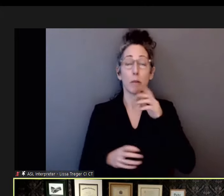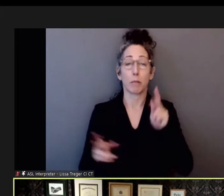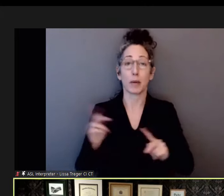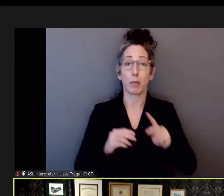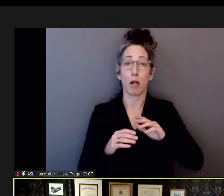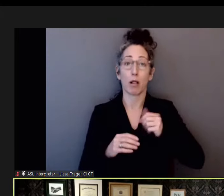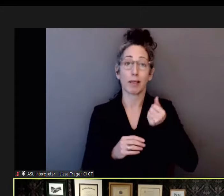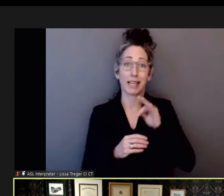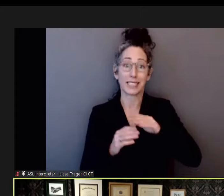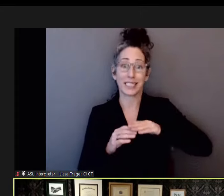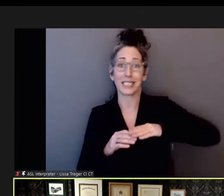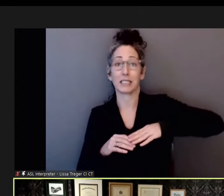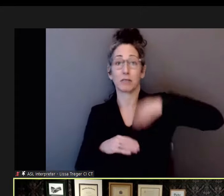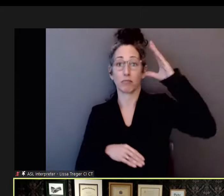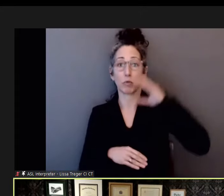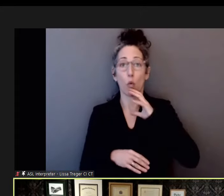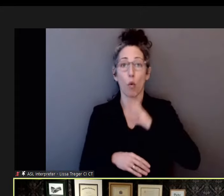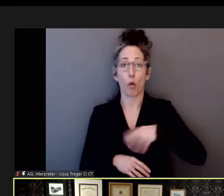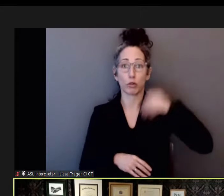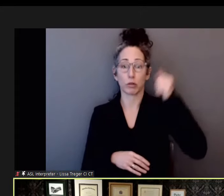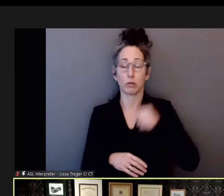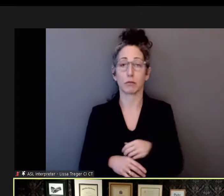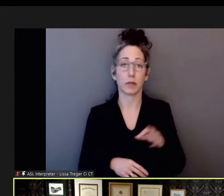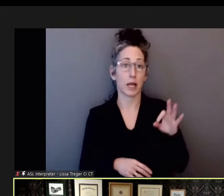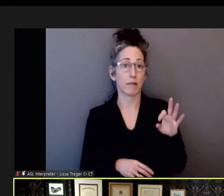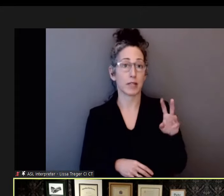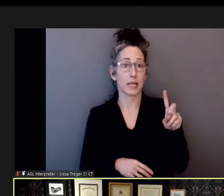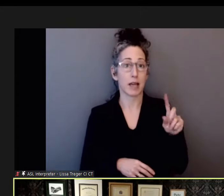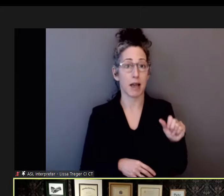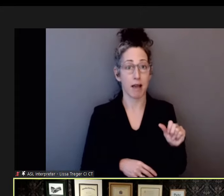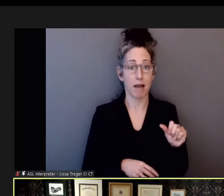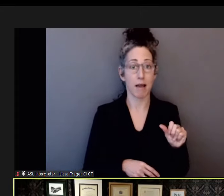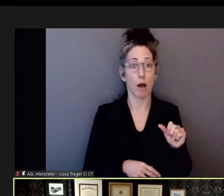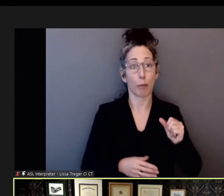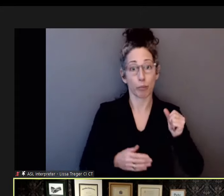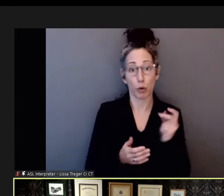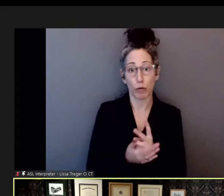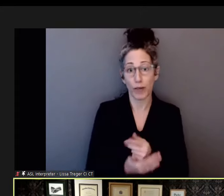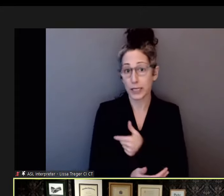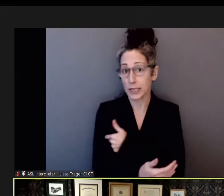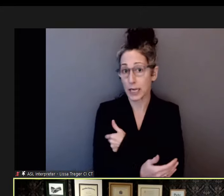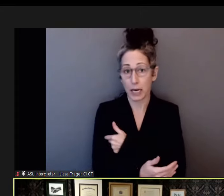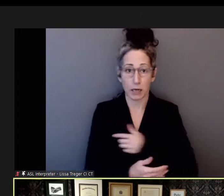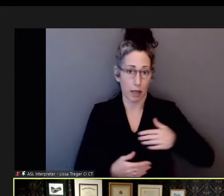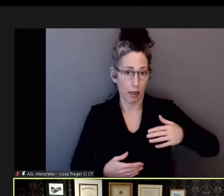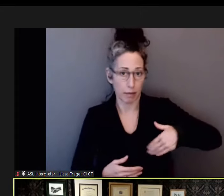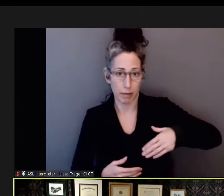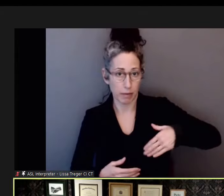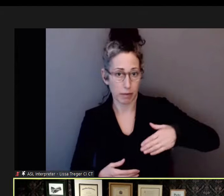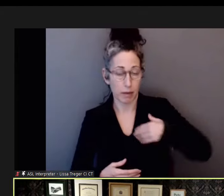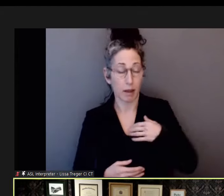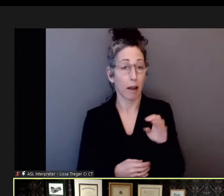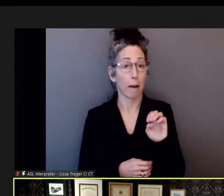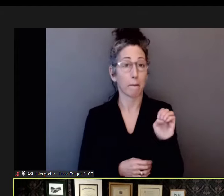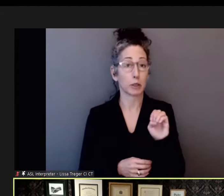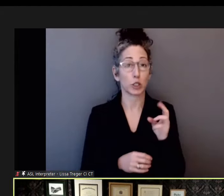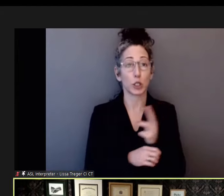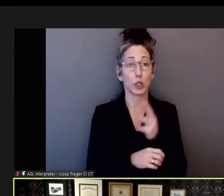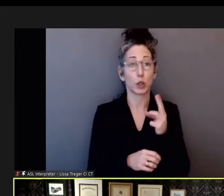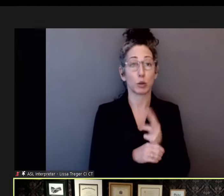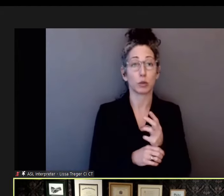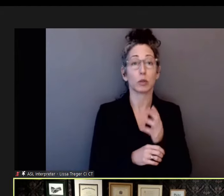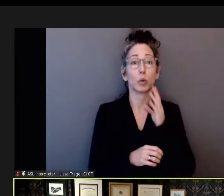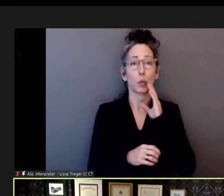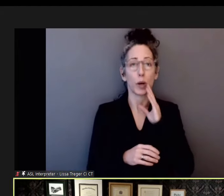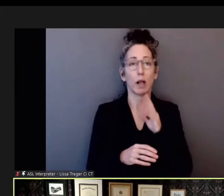There is no approved, FDA-approved vaccine to prevent COVID-19. This emergency use is in effect for the